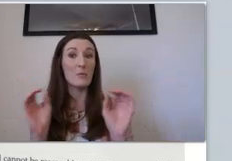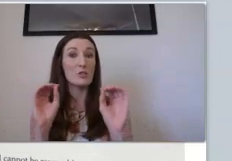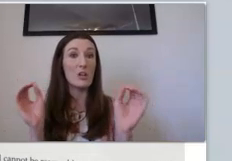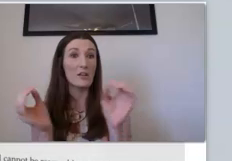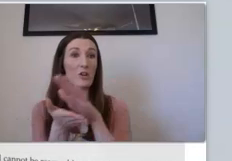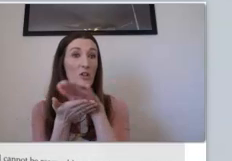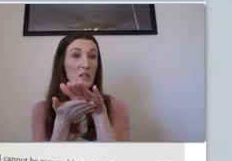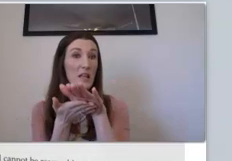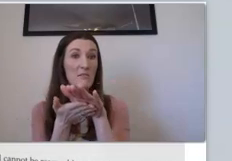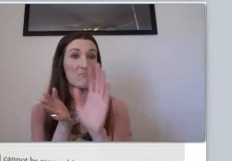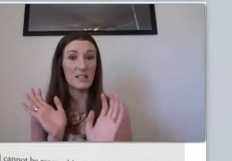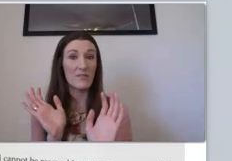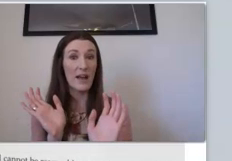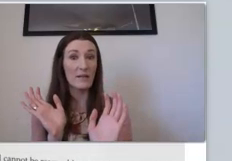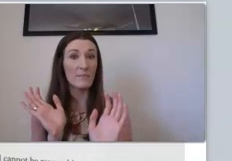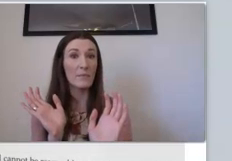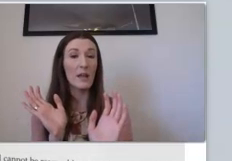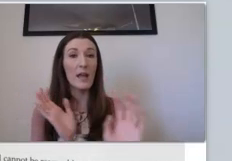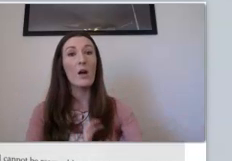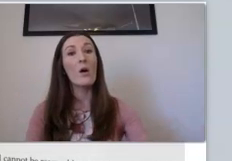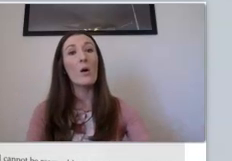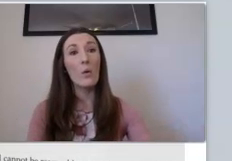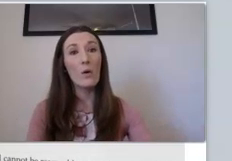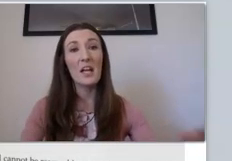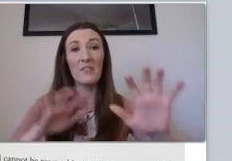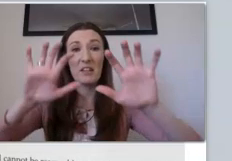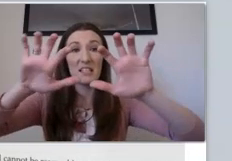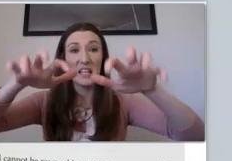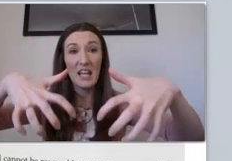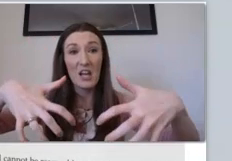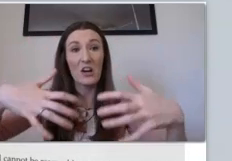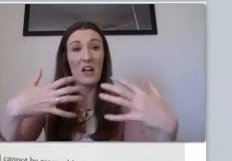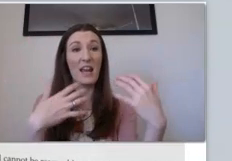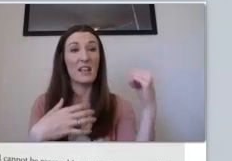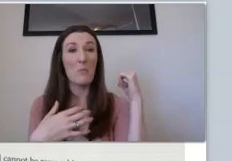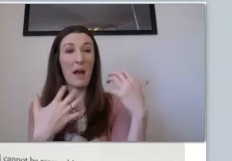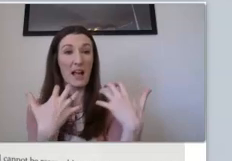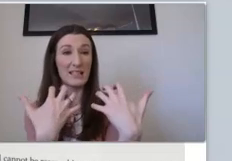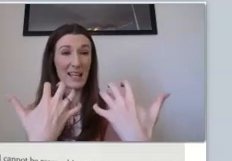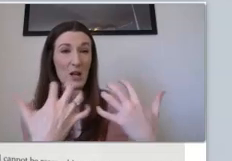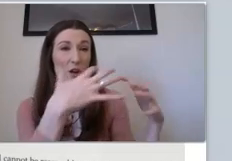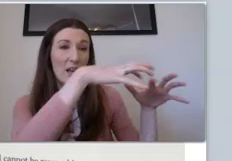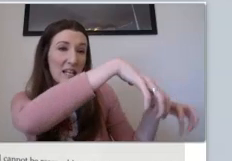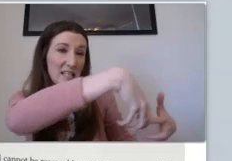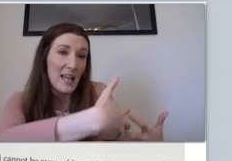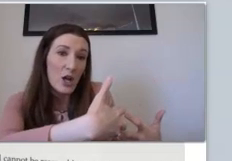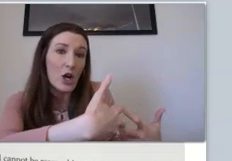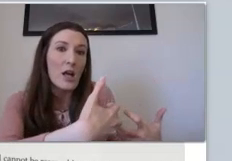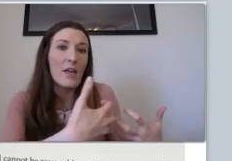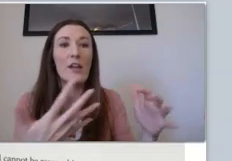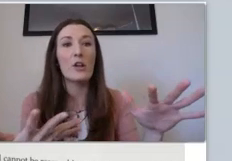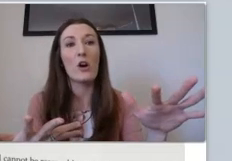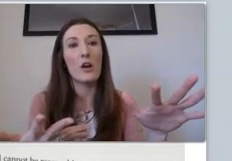no damage, none, your car's clean, it's fine. Okay, or if it's here and in the back, it's here and it's